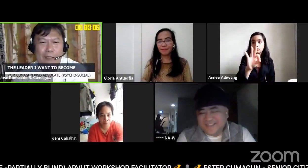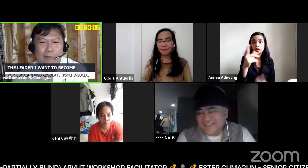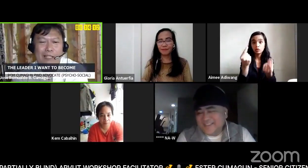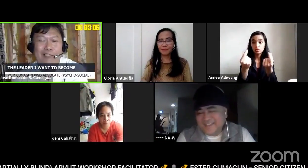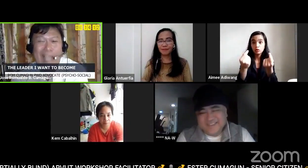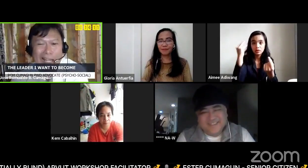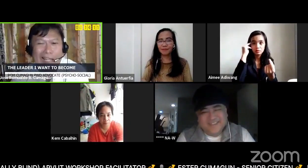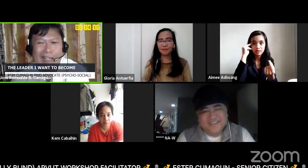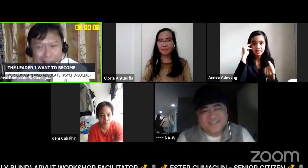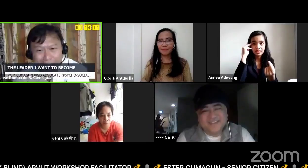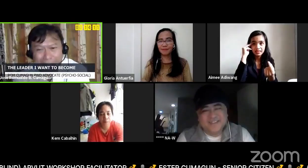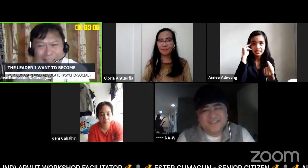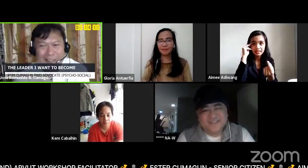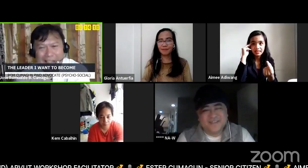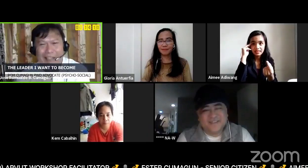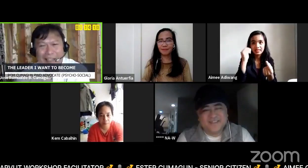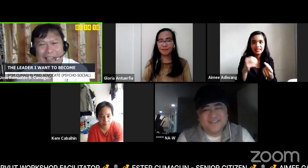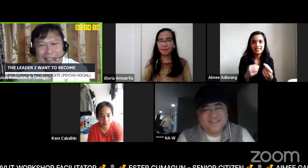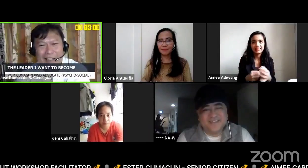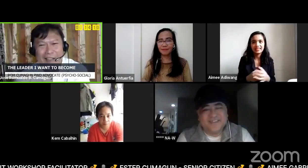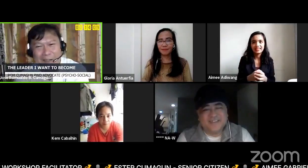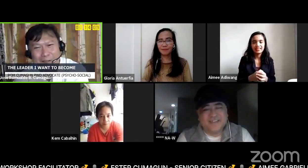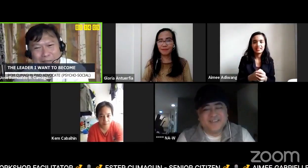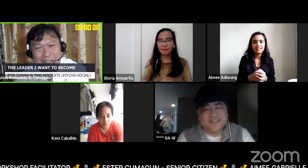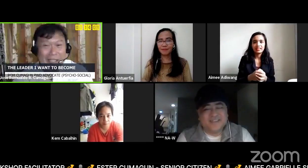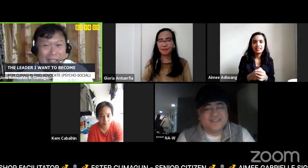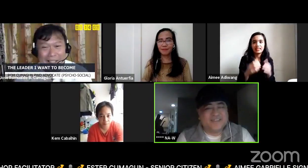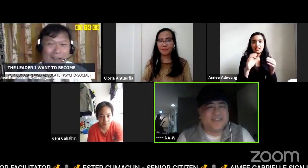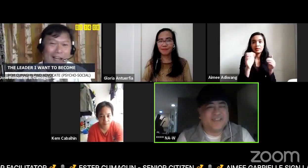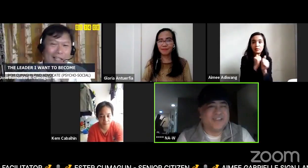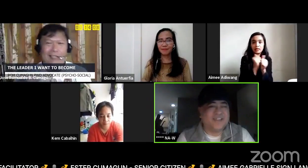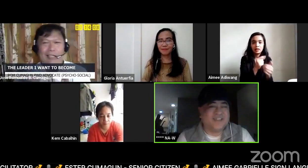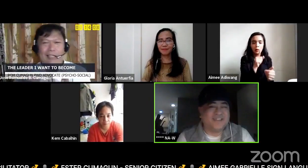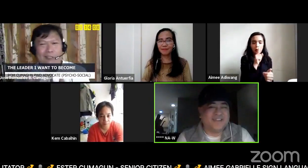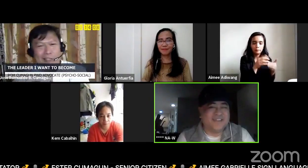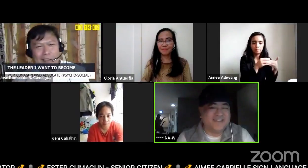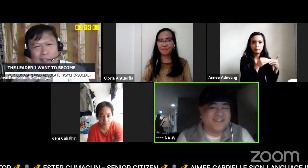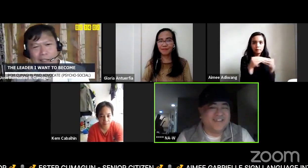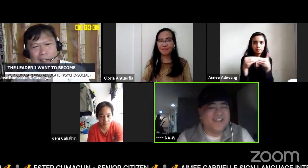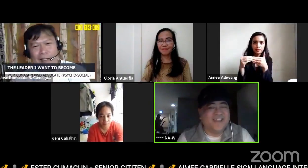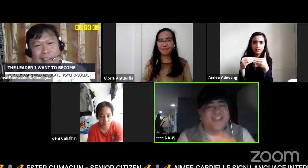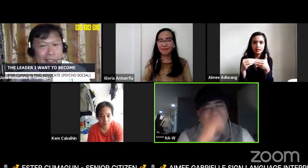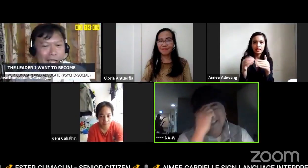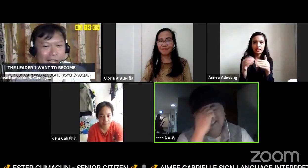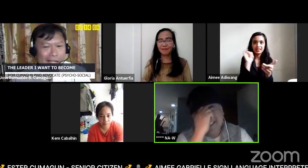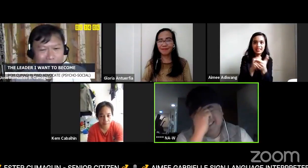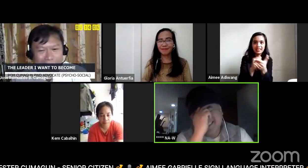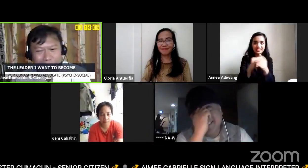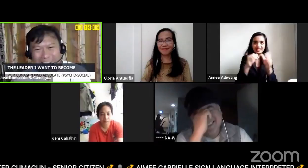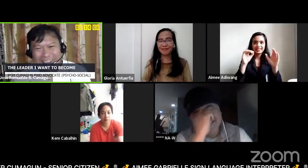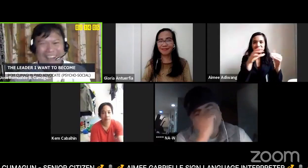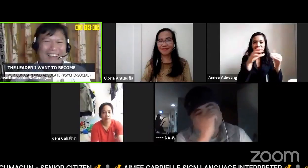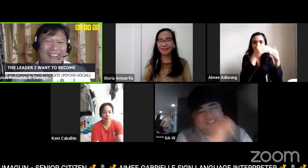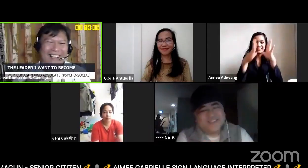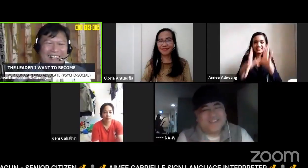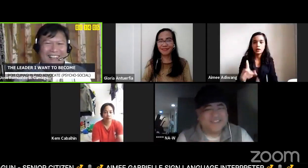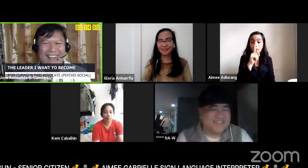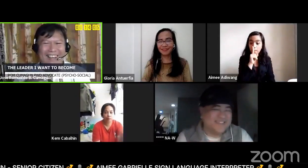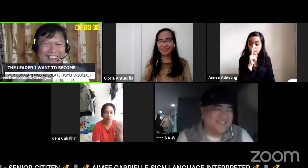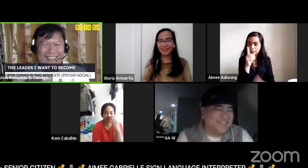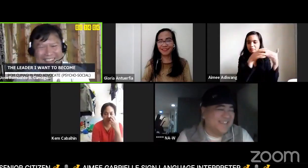fact, been silently leading the group. Kasi may ganong classic leaders the silent leader.